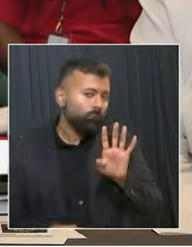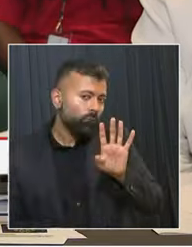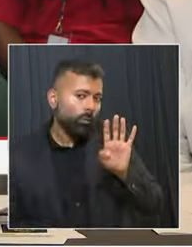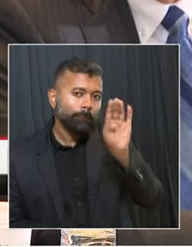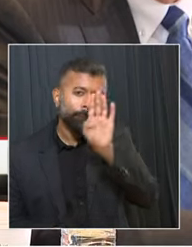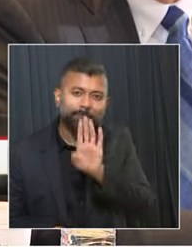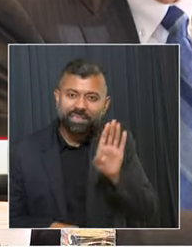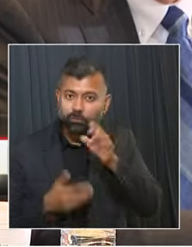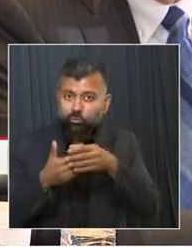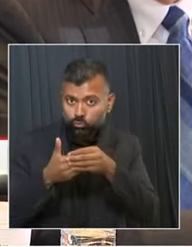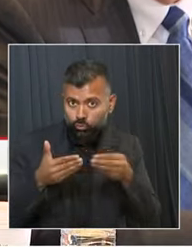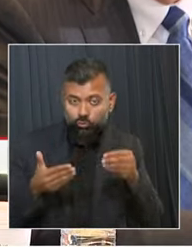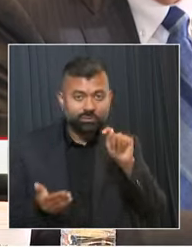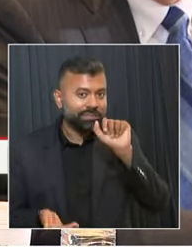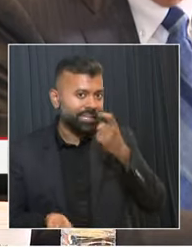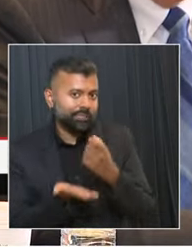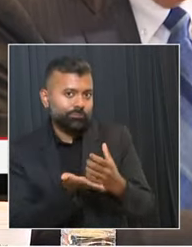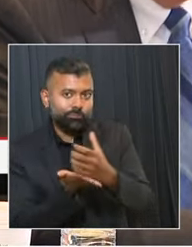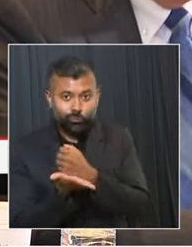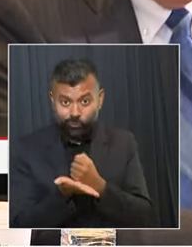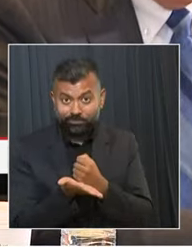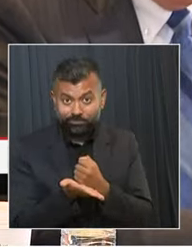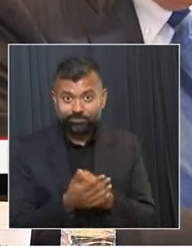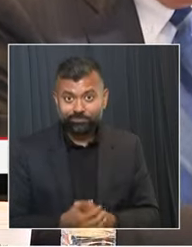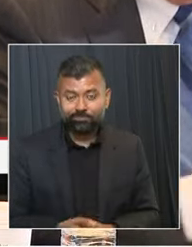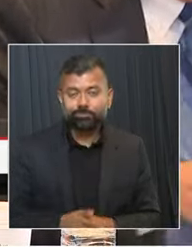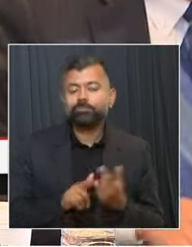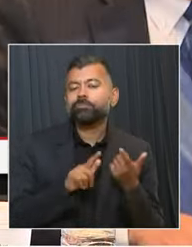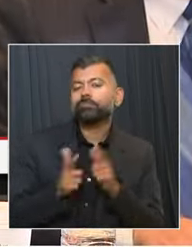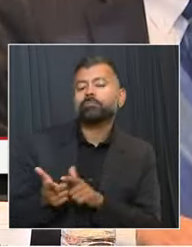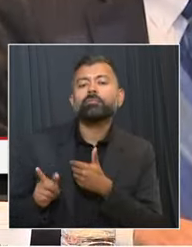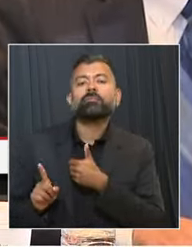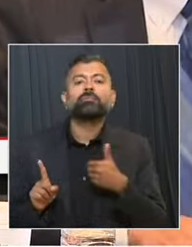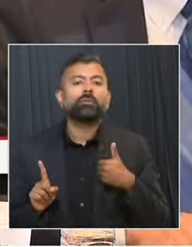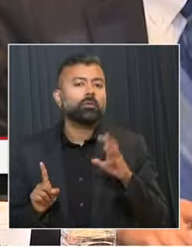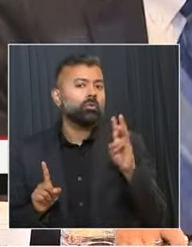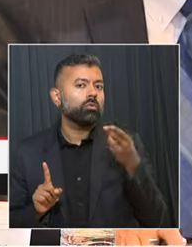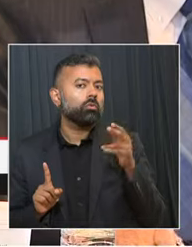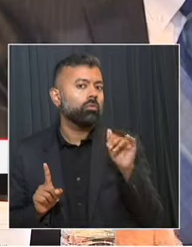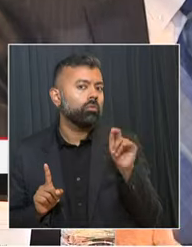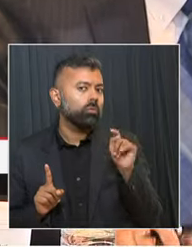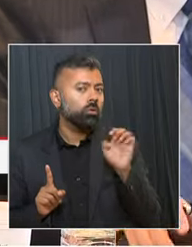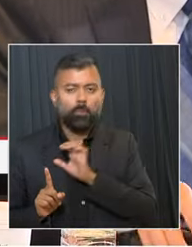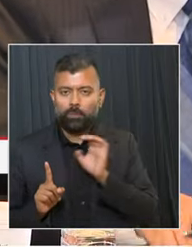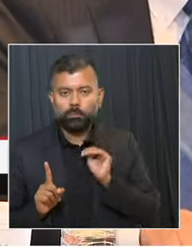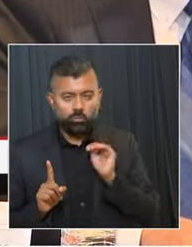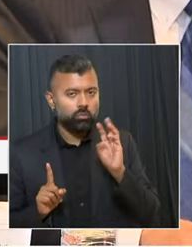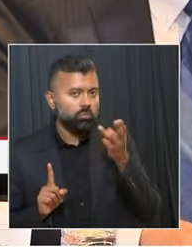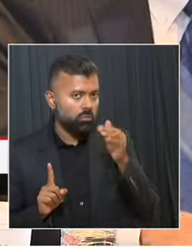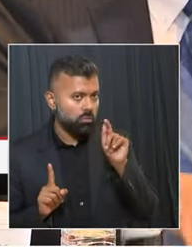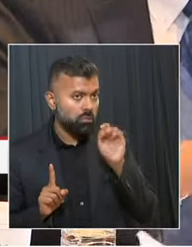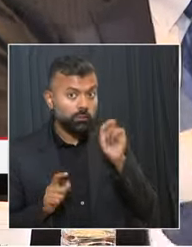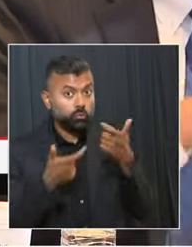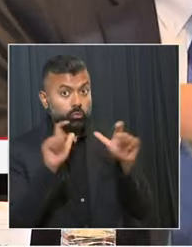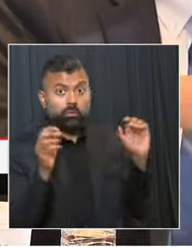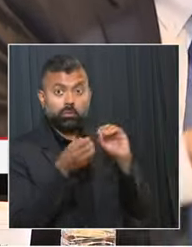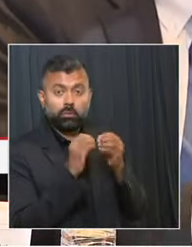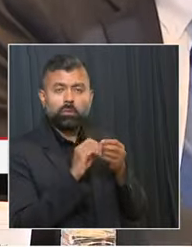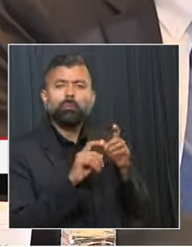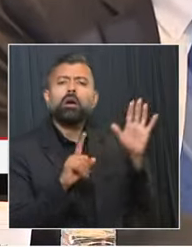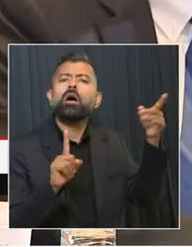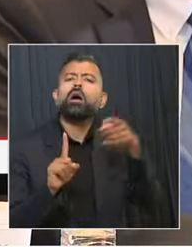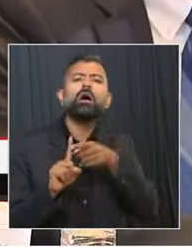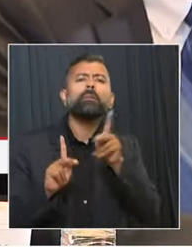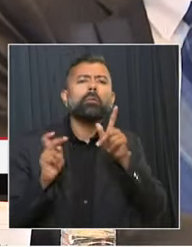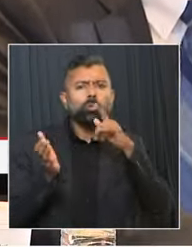big number. Again, I've not been able to find an economist anywhere in the country who can help me figure out how we get there or anywhere close. And so understanding